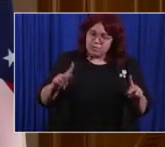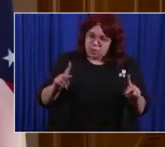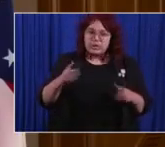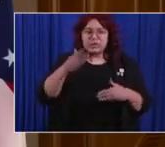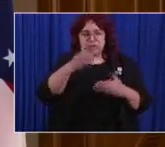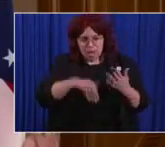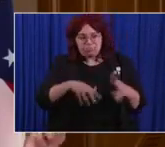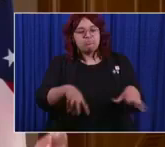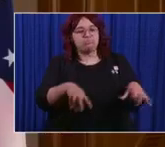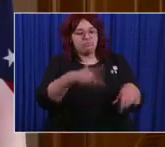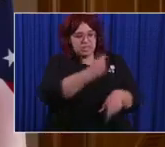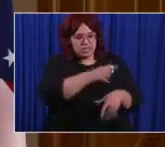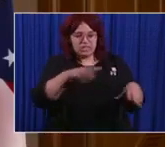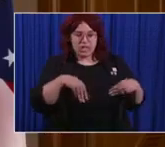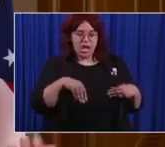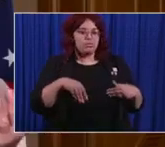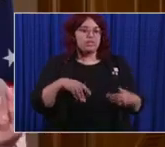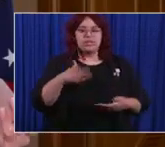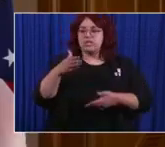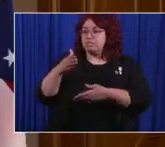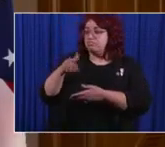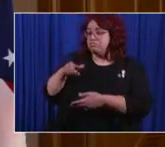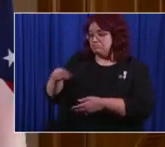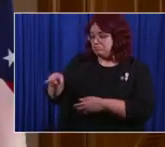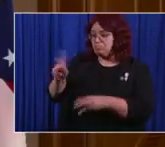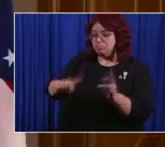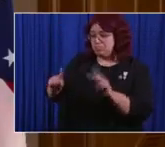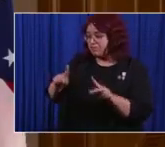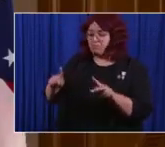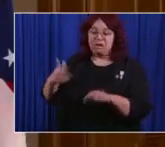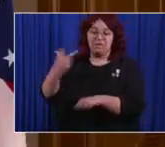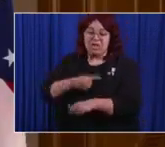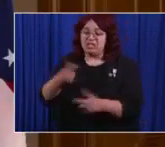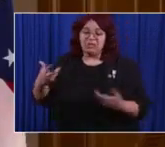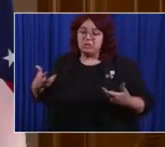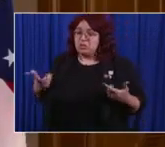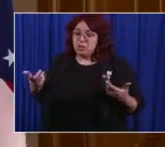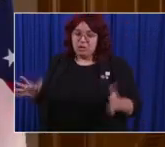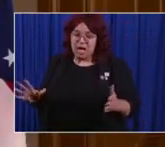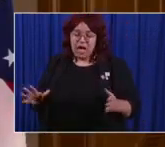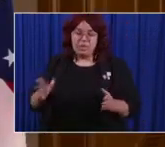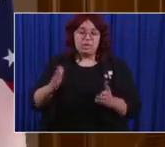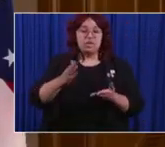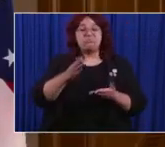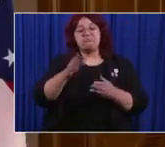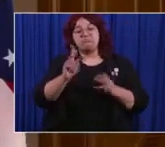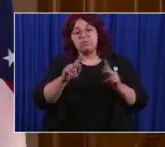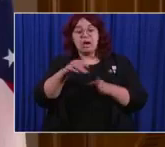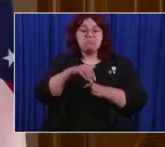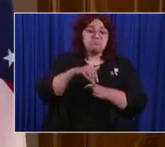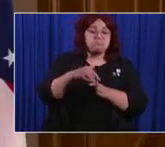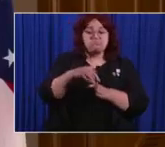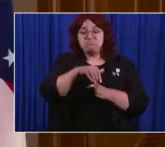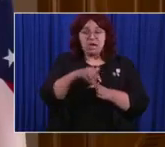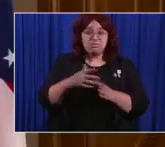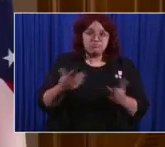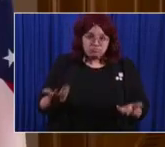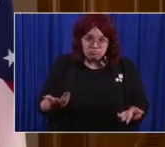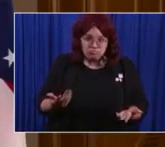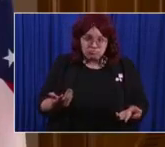We have people who, are on one side and they have not worn a mask, but they've been